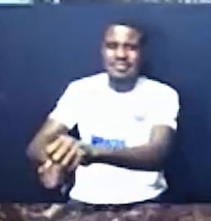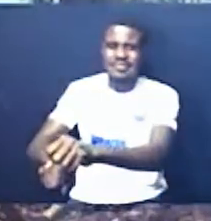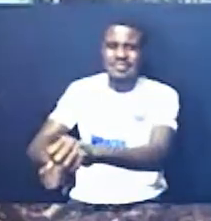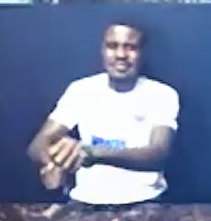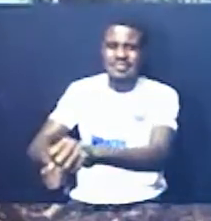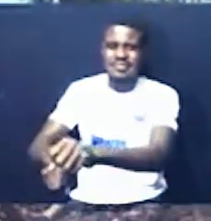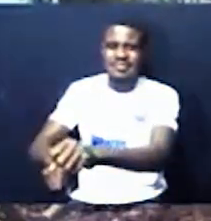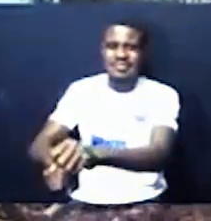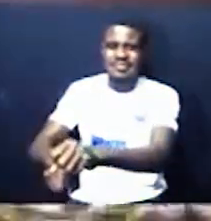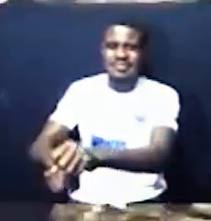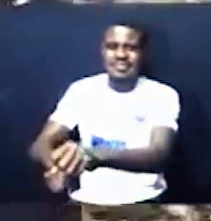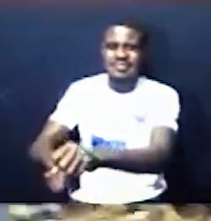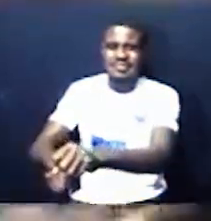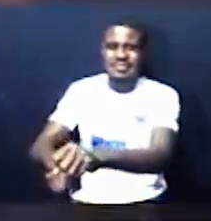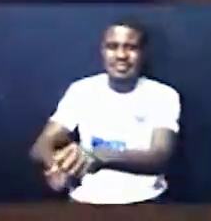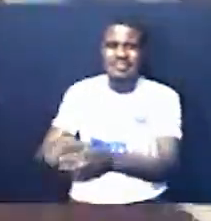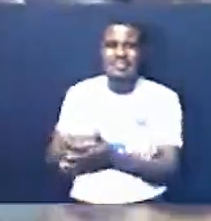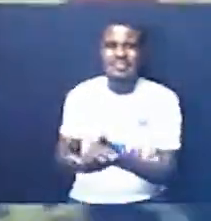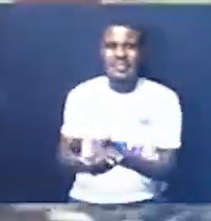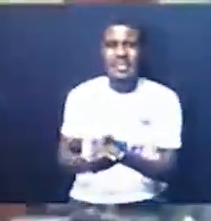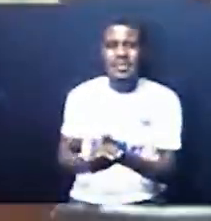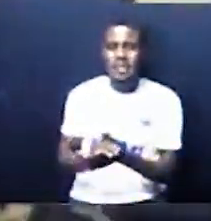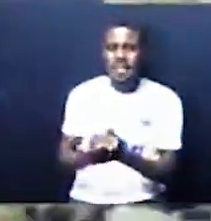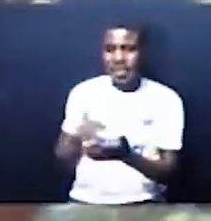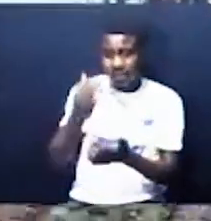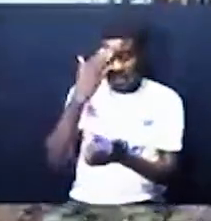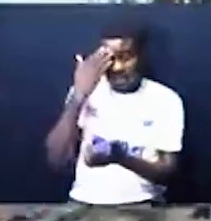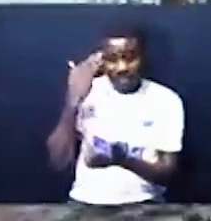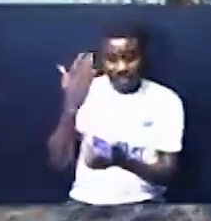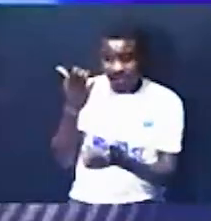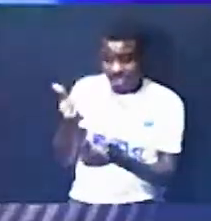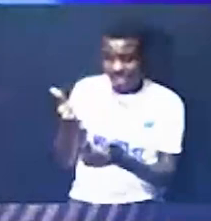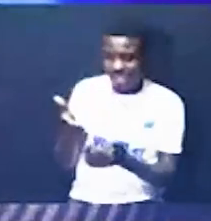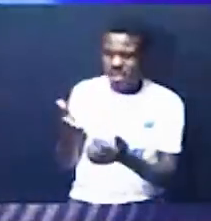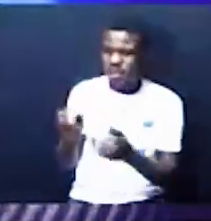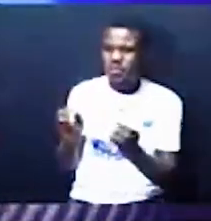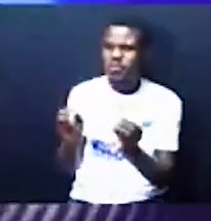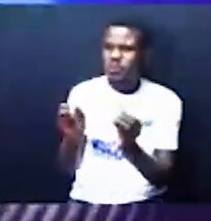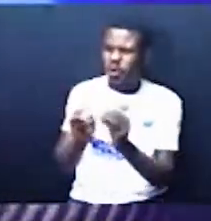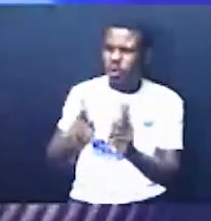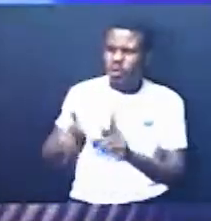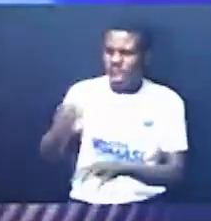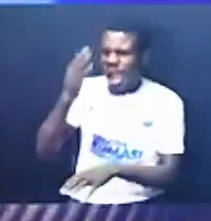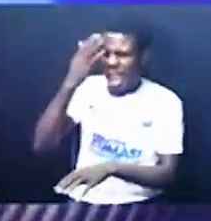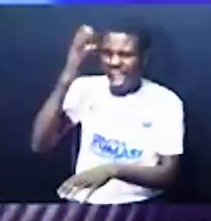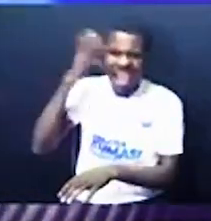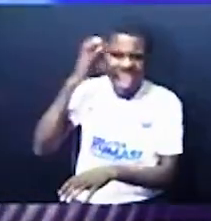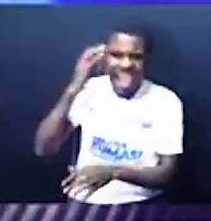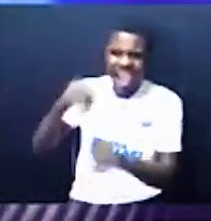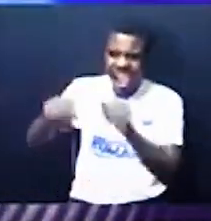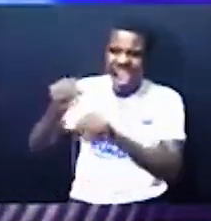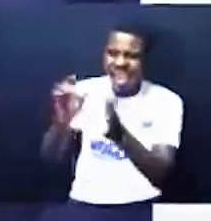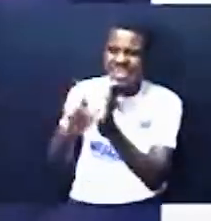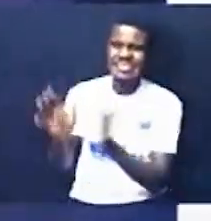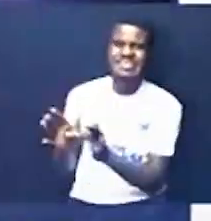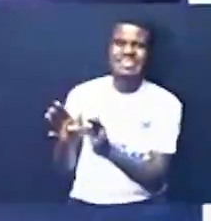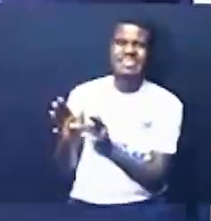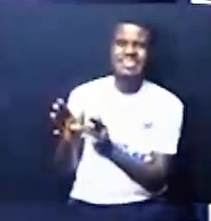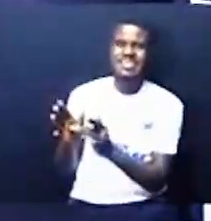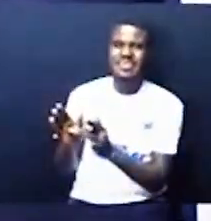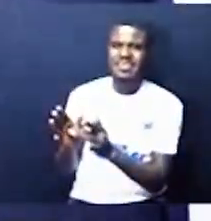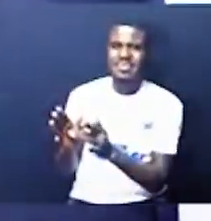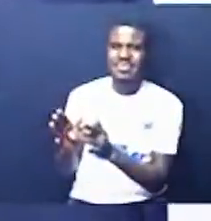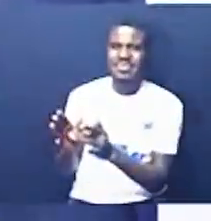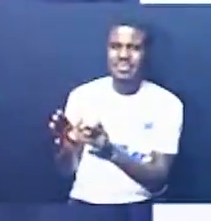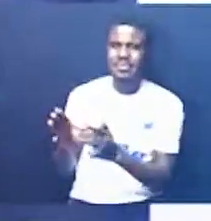now, where his popularity has been growing. So the Bible says that a